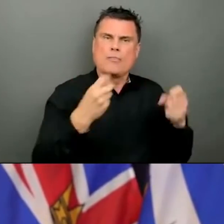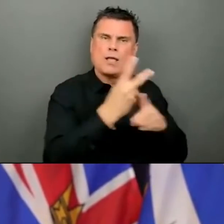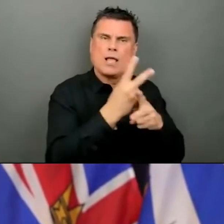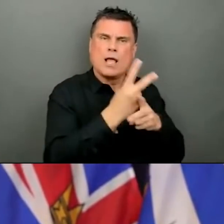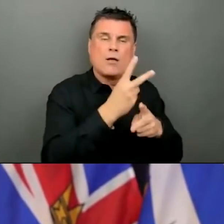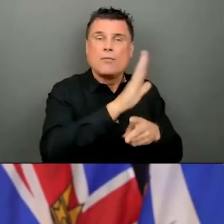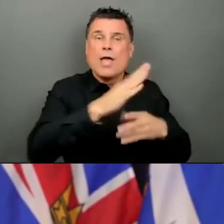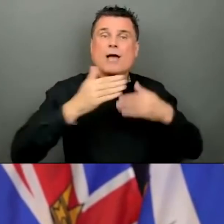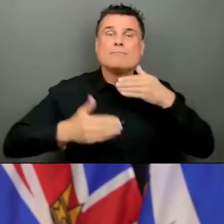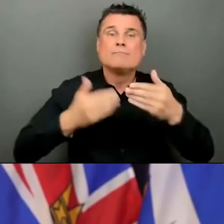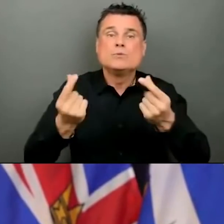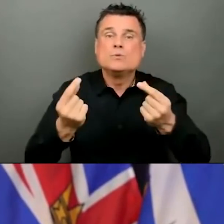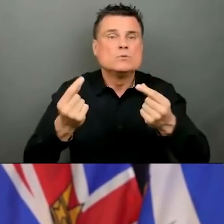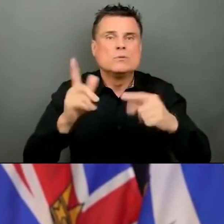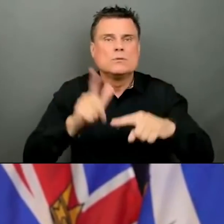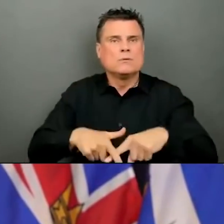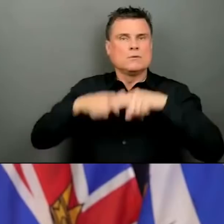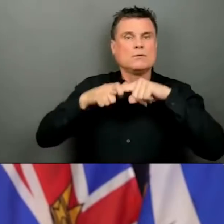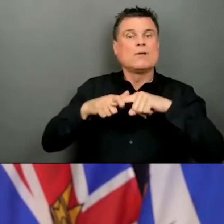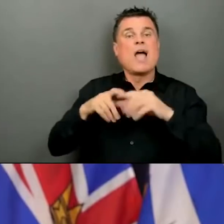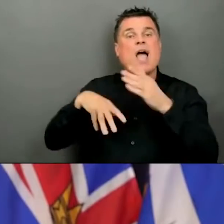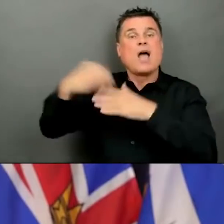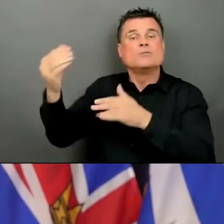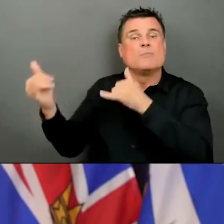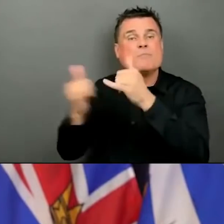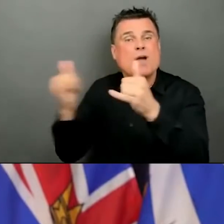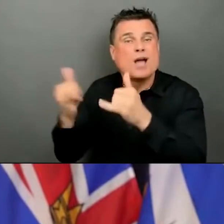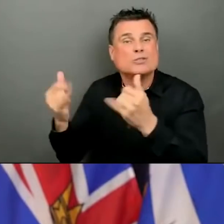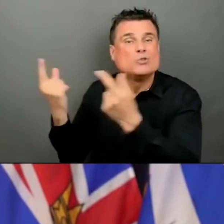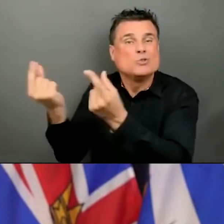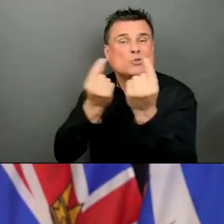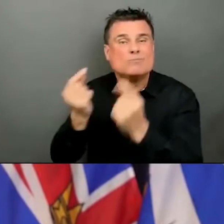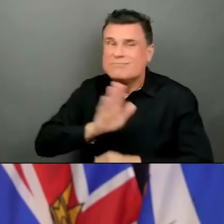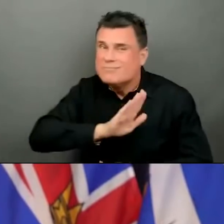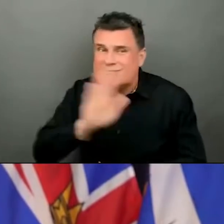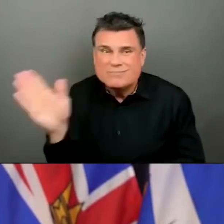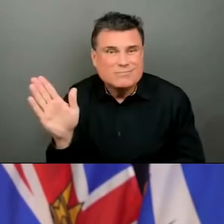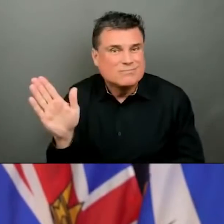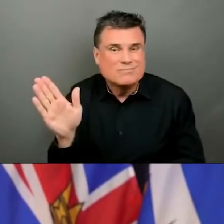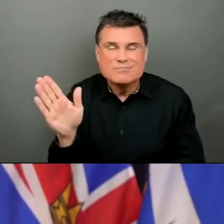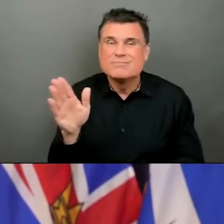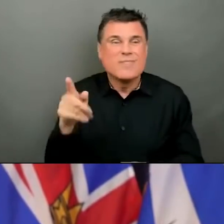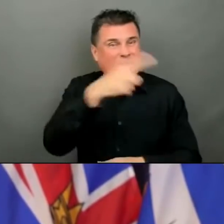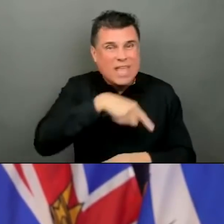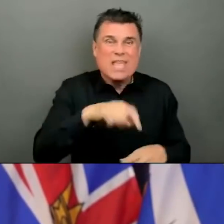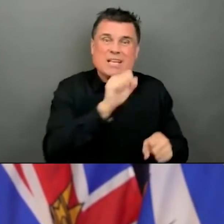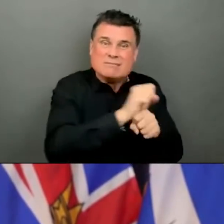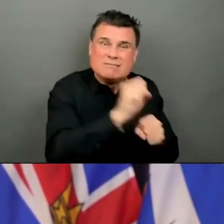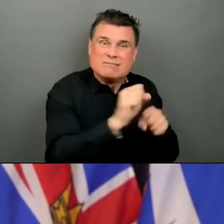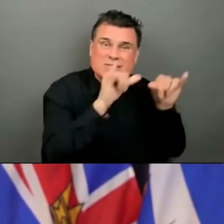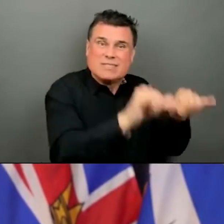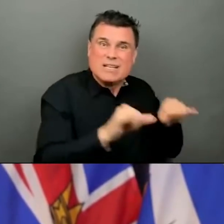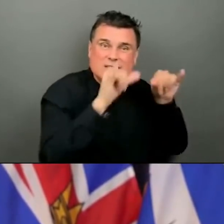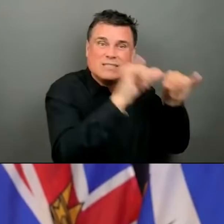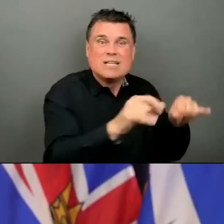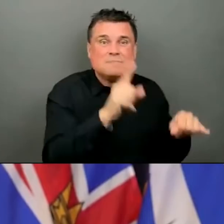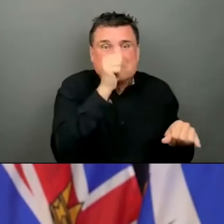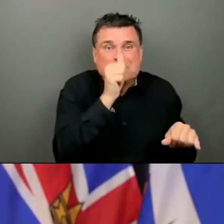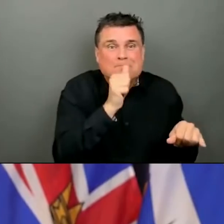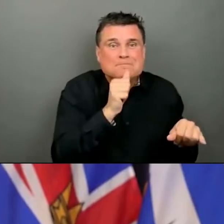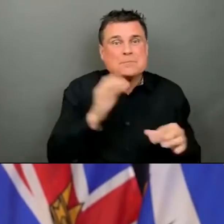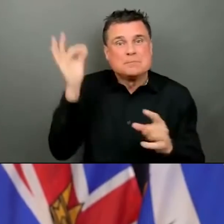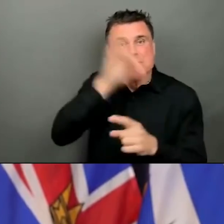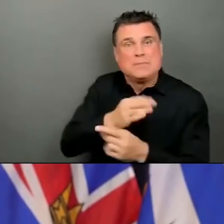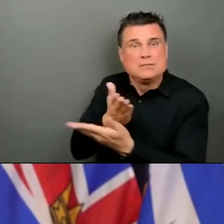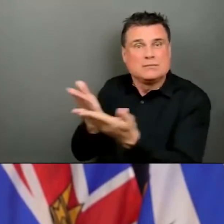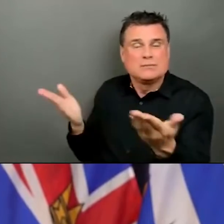in an enormous amount of gratitude on behalf of all British Columbians for the extraordinary sacrifices they continue to make, putting themselves on the